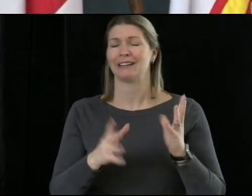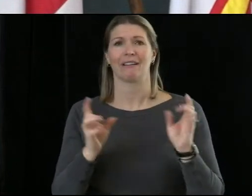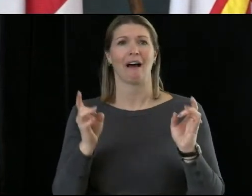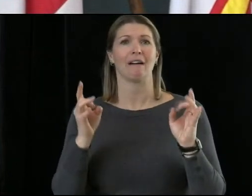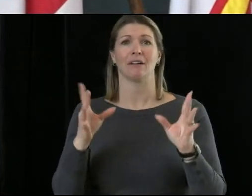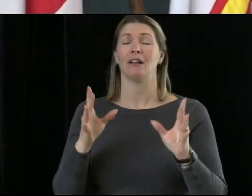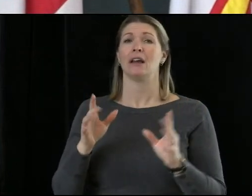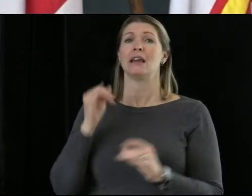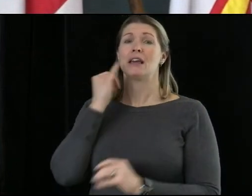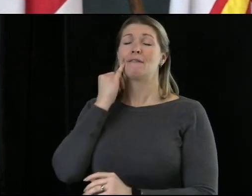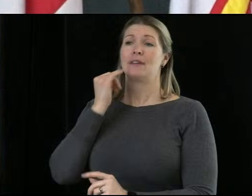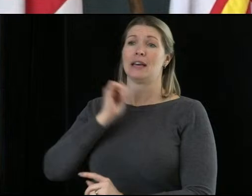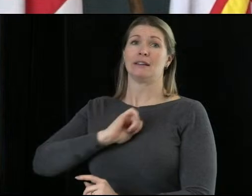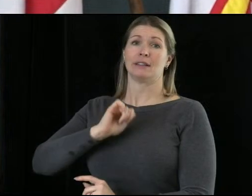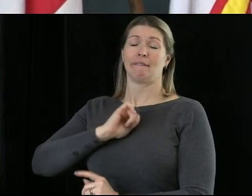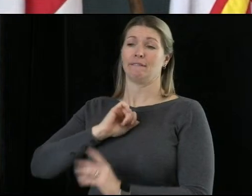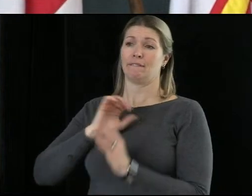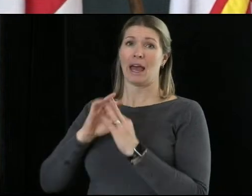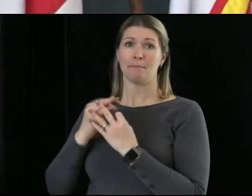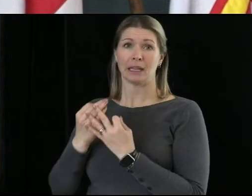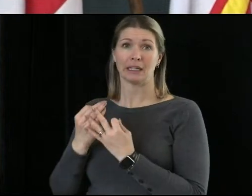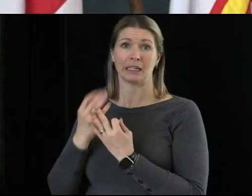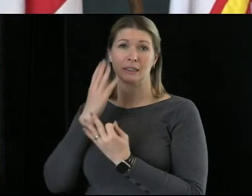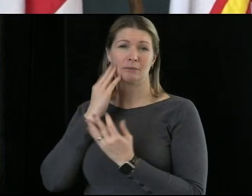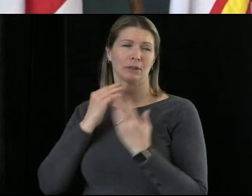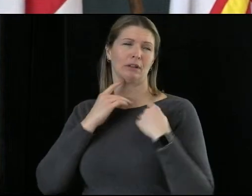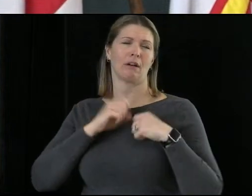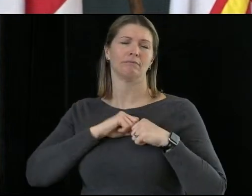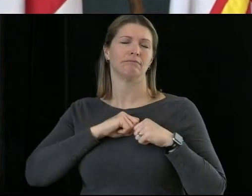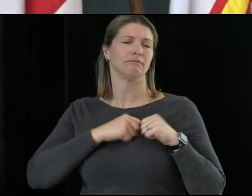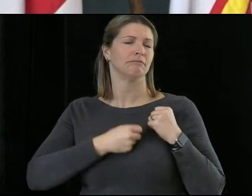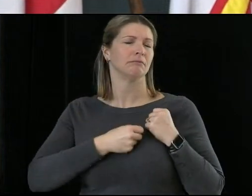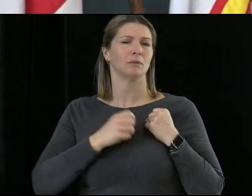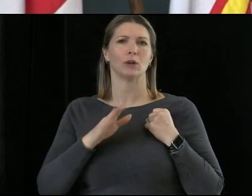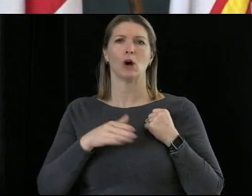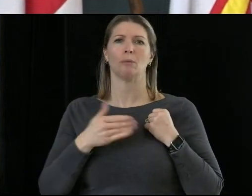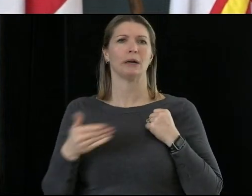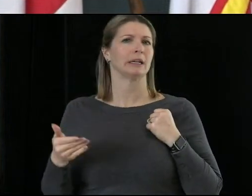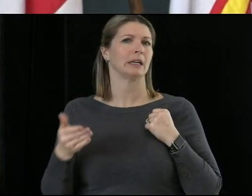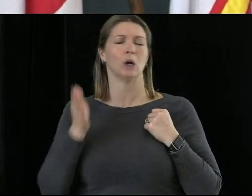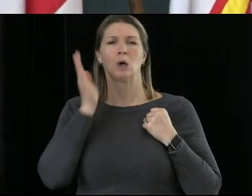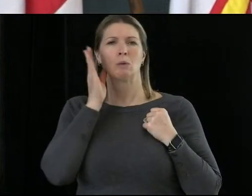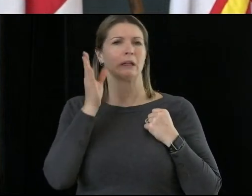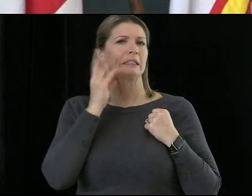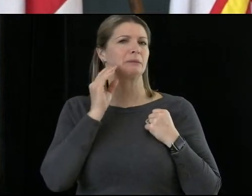most devastating thing that anyone can endure.